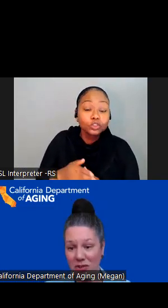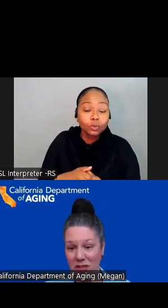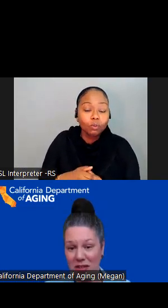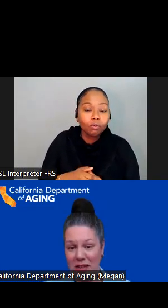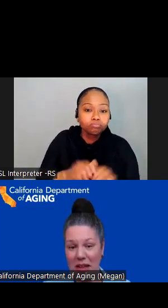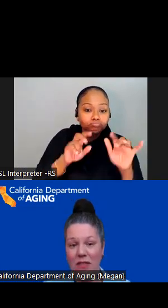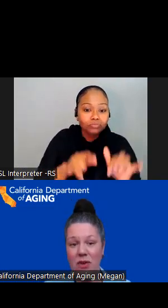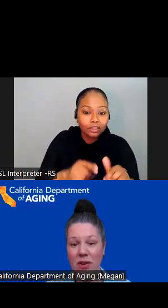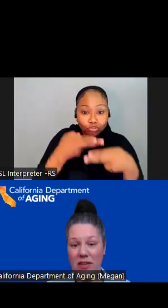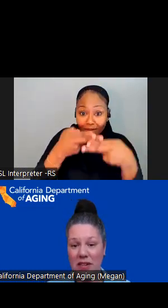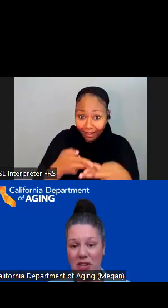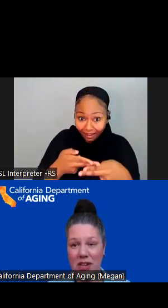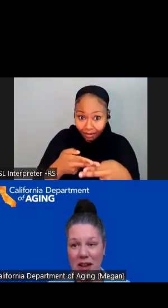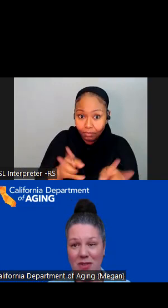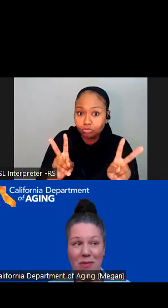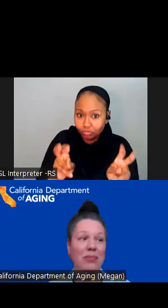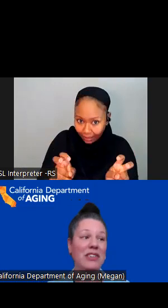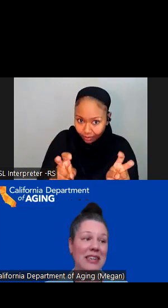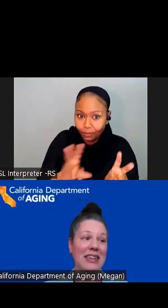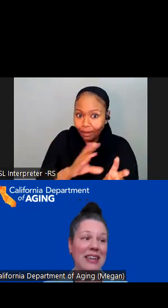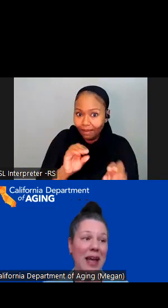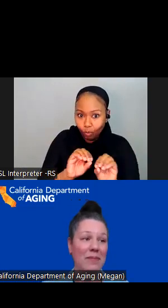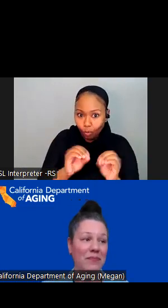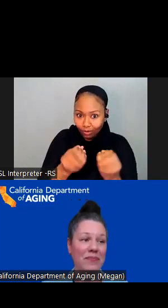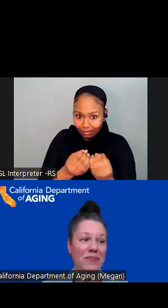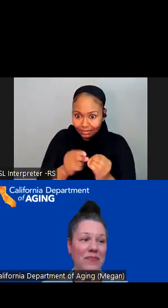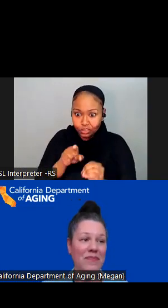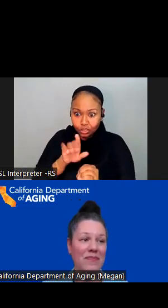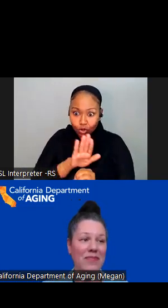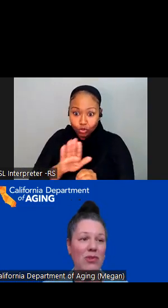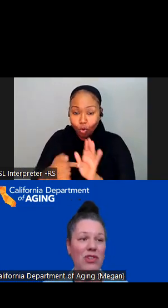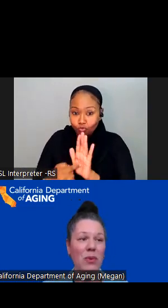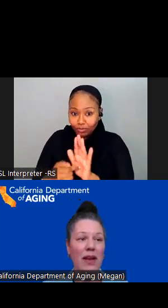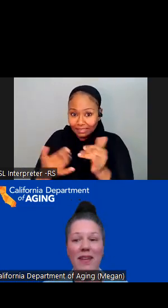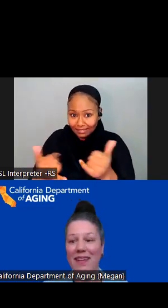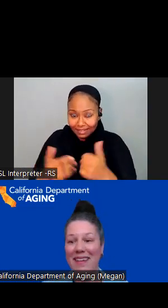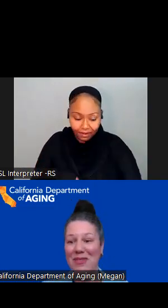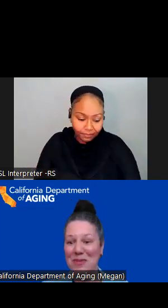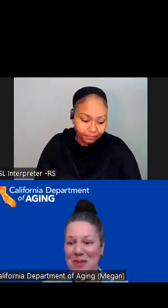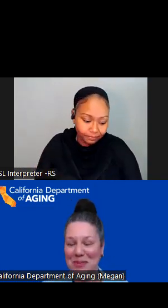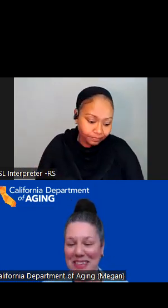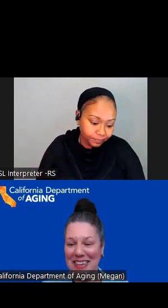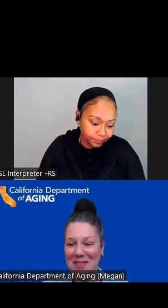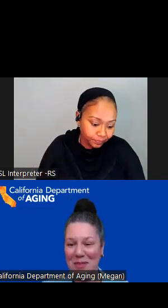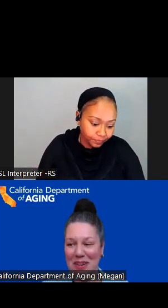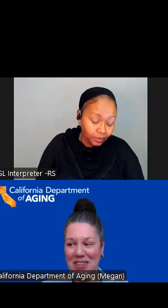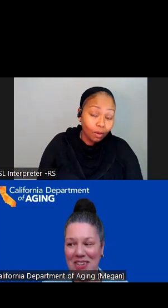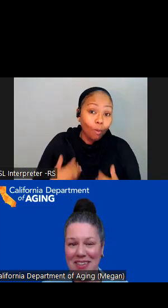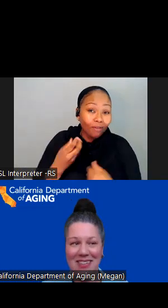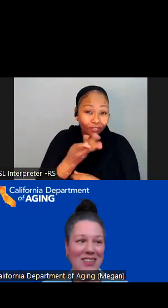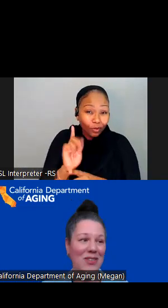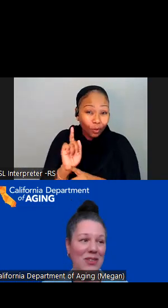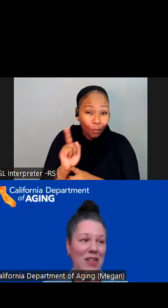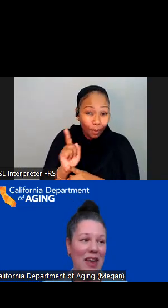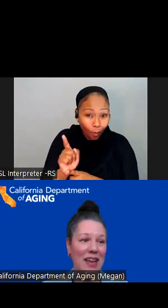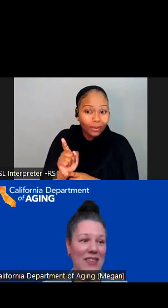your title, and the organization that you're representing today. And we'll just wait a few moments to give everybody a